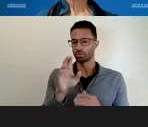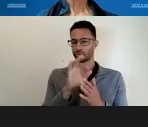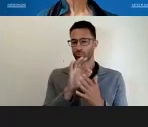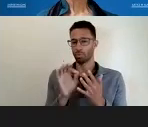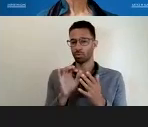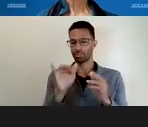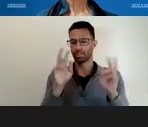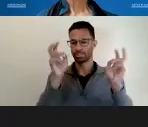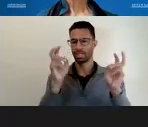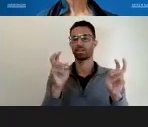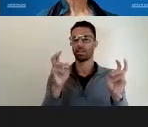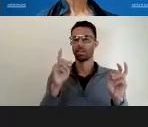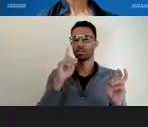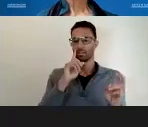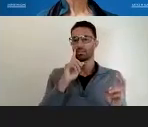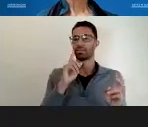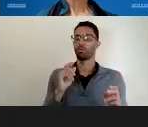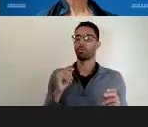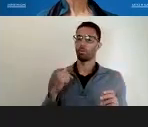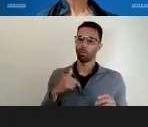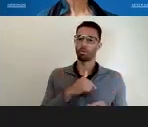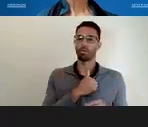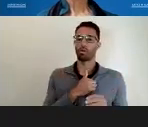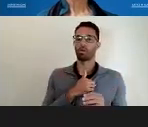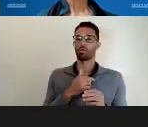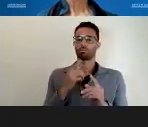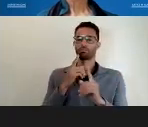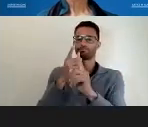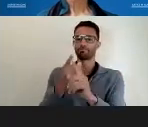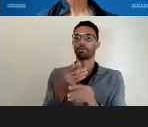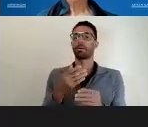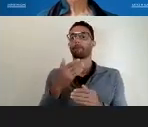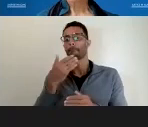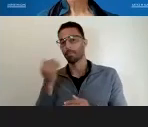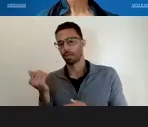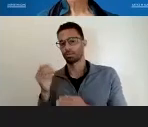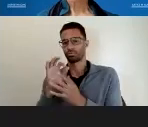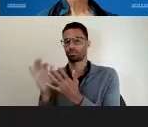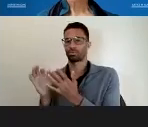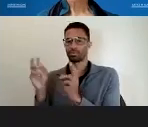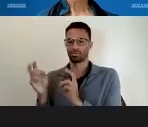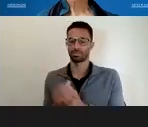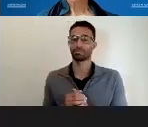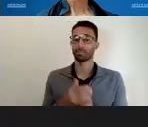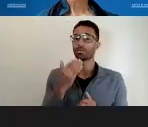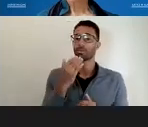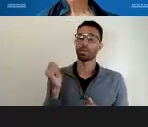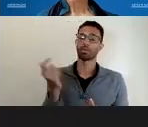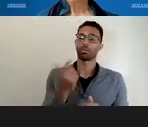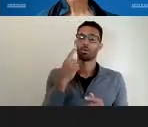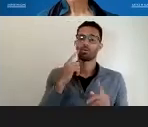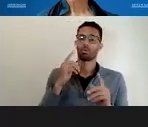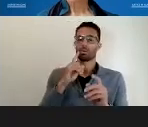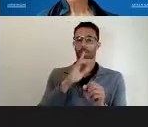we are all about a better choice. So thank you. Thank every one of you for your commitment to DACLAC